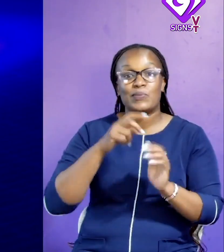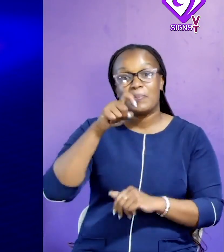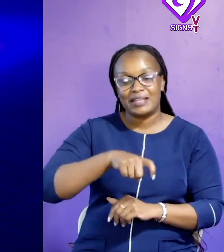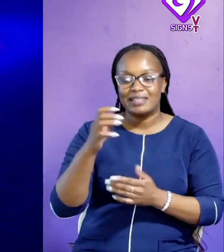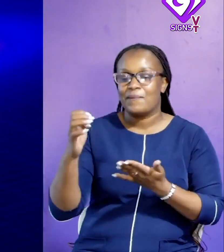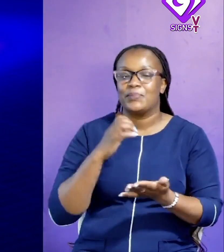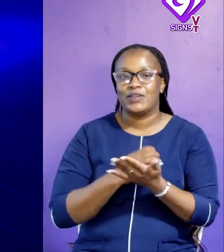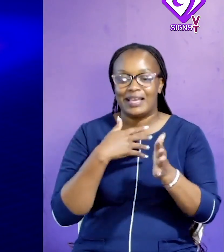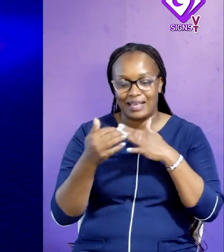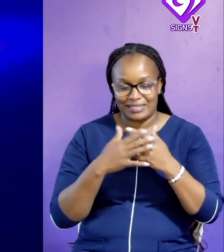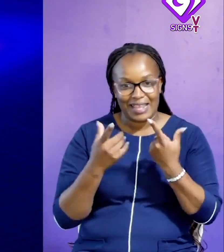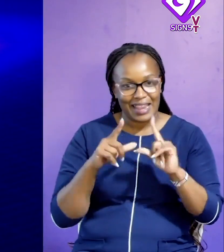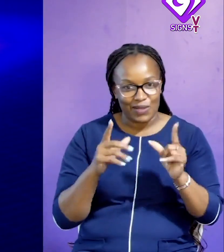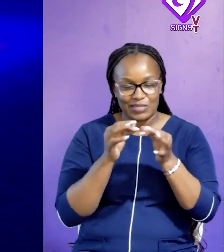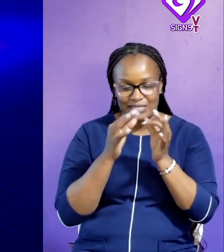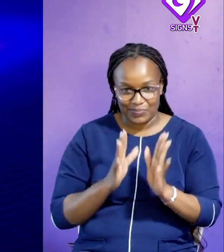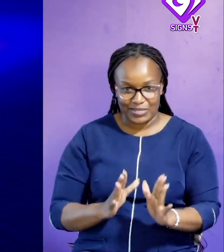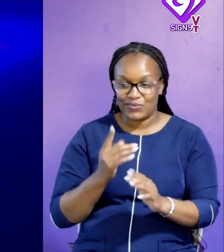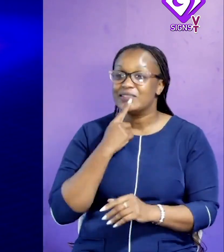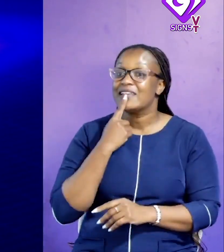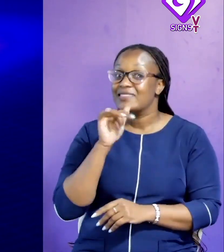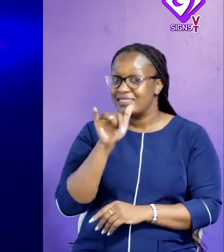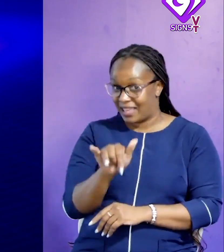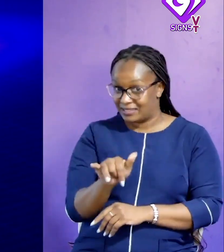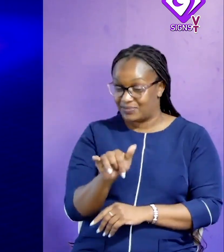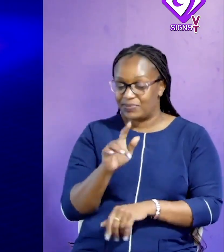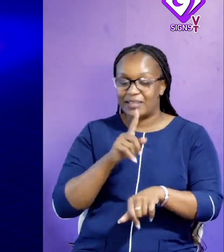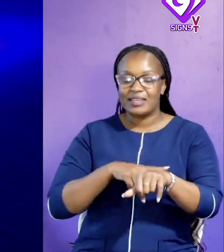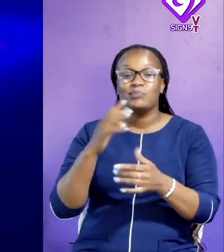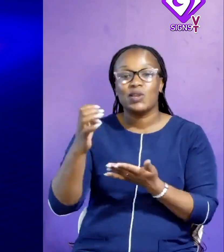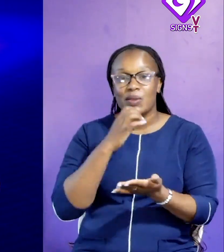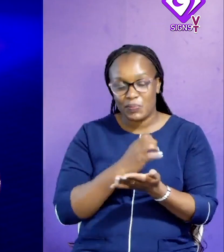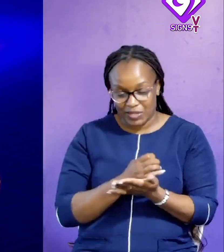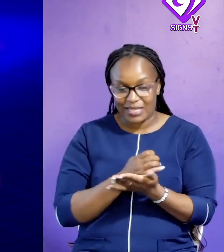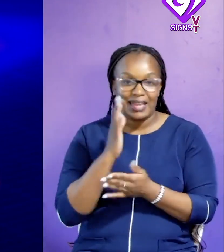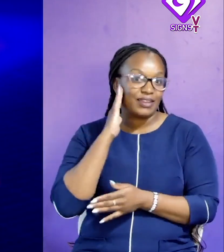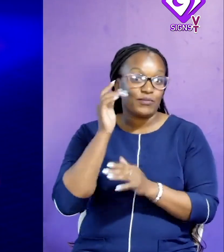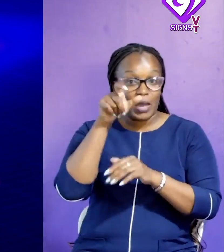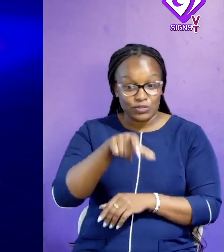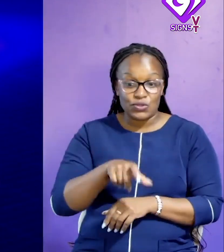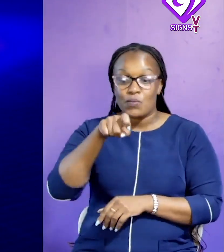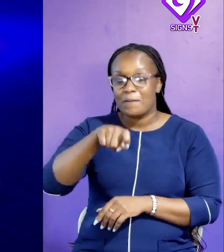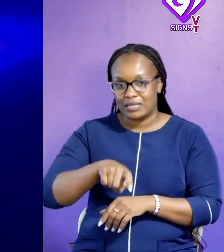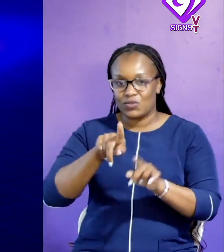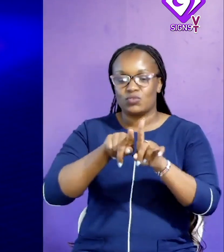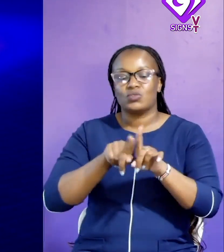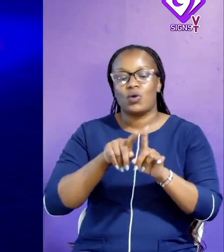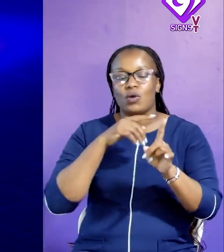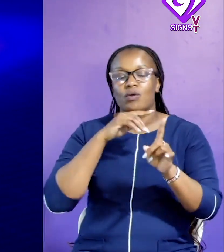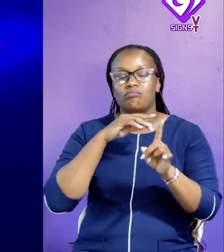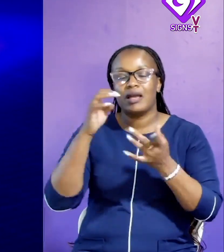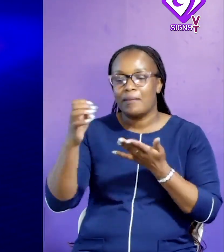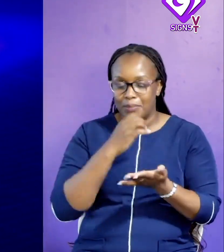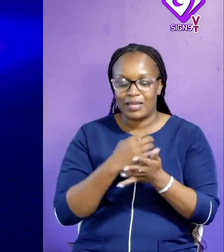That one, tumesema hivyo. Tafadhali, when you employ a deaf person, employ a sign interpreter so that it can be easy for